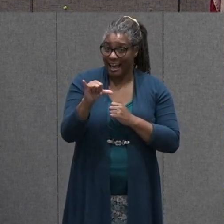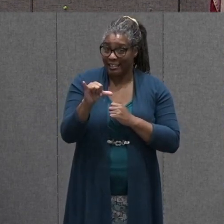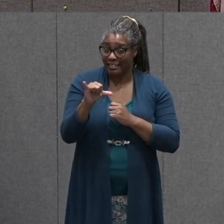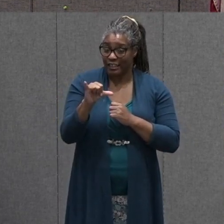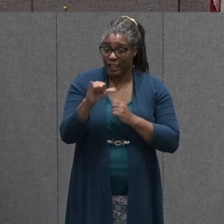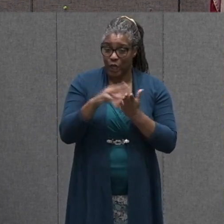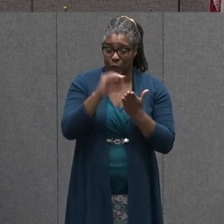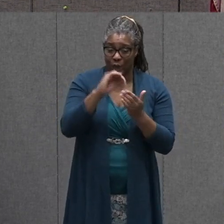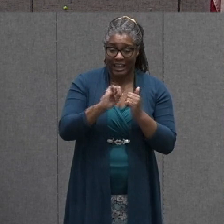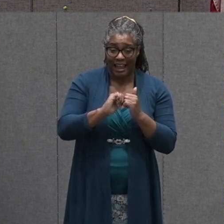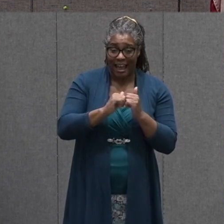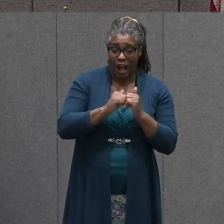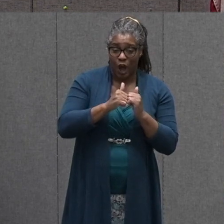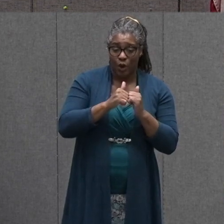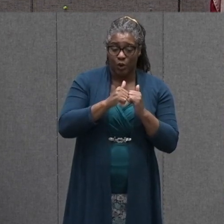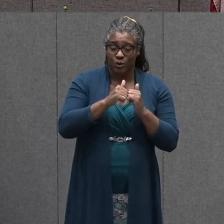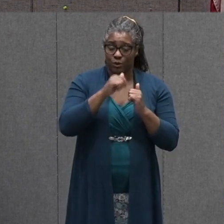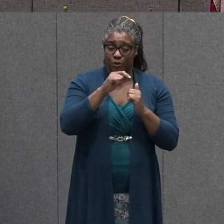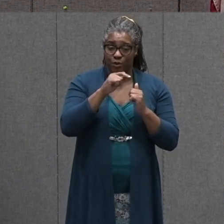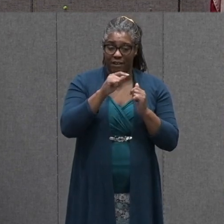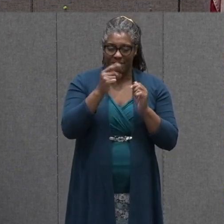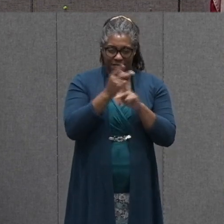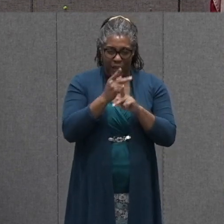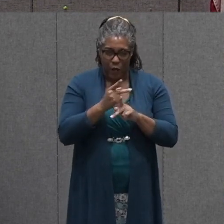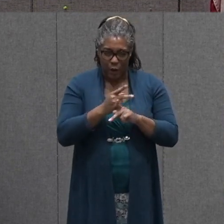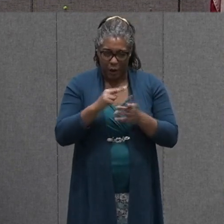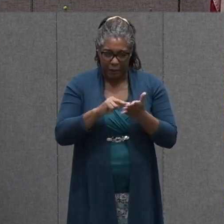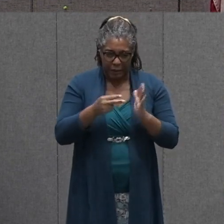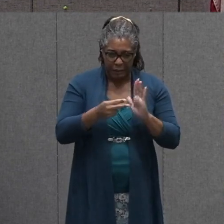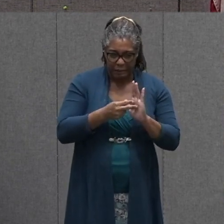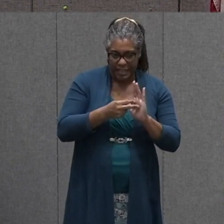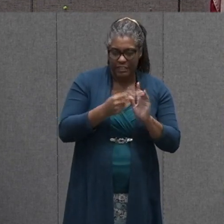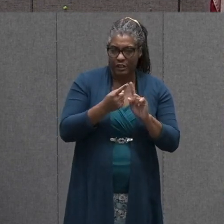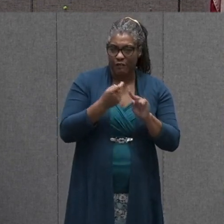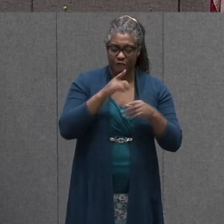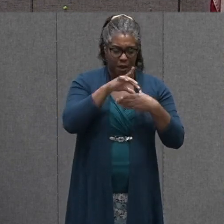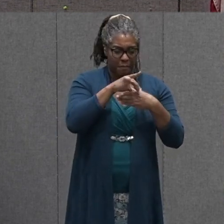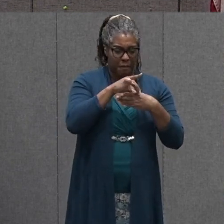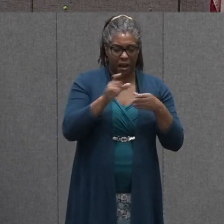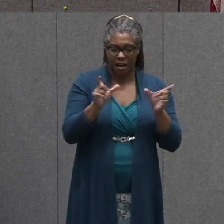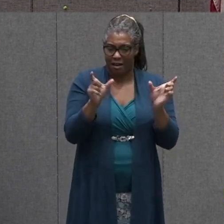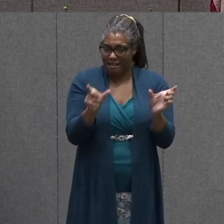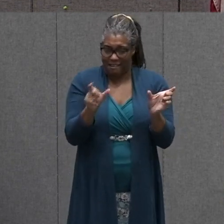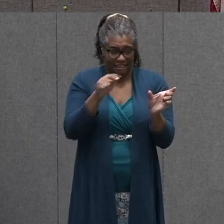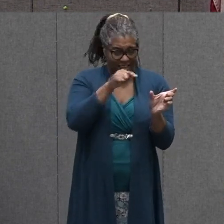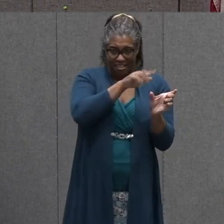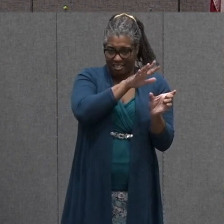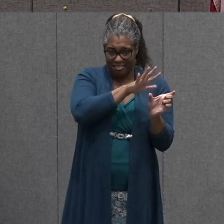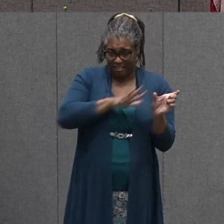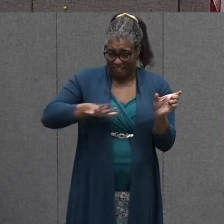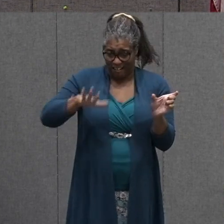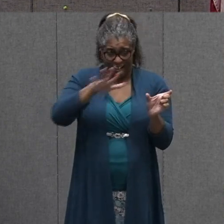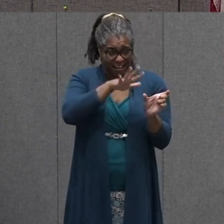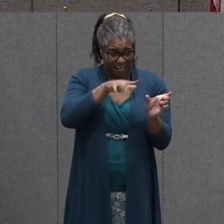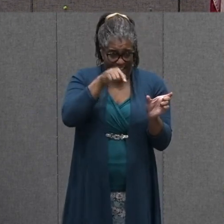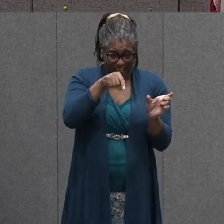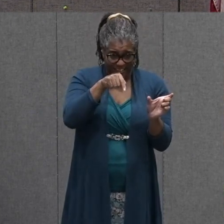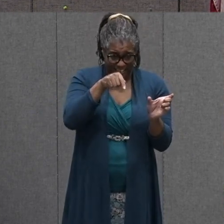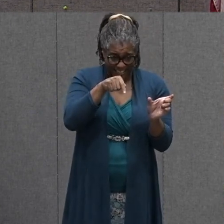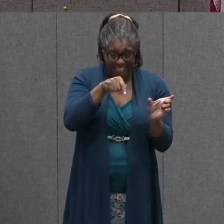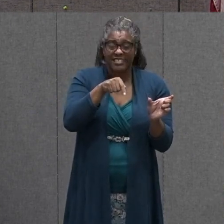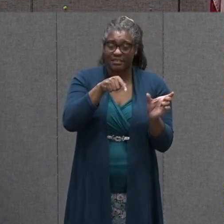What are some things that remind you of the winter? You can look up and see the snow-capped mountains.